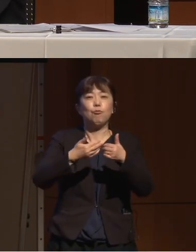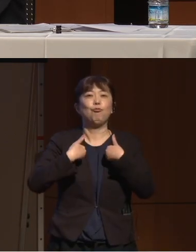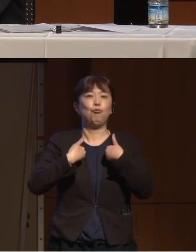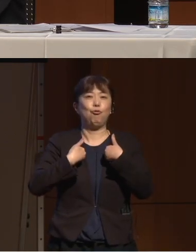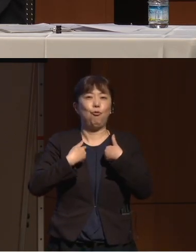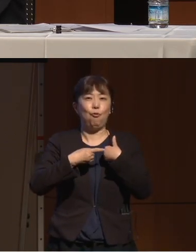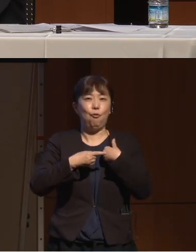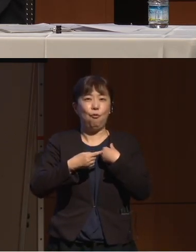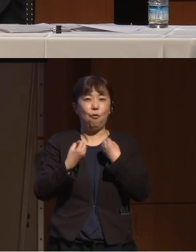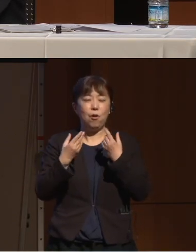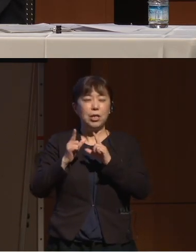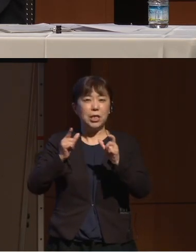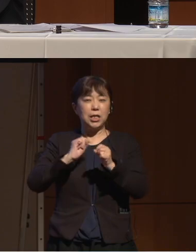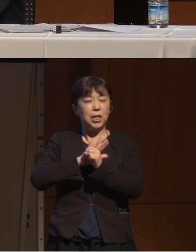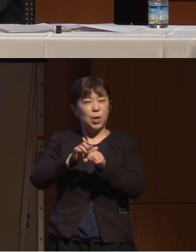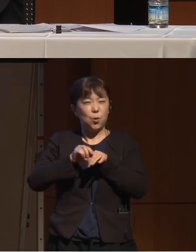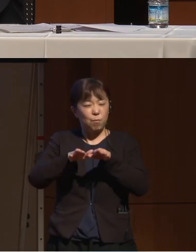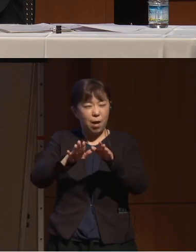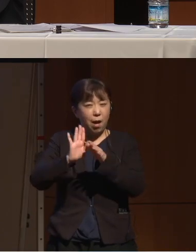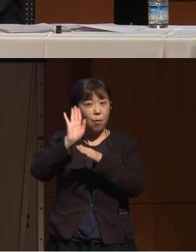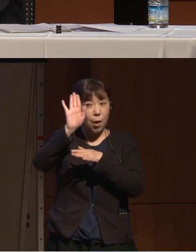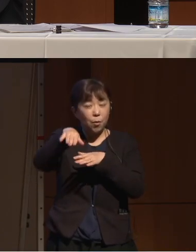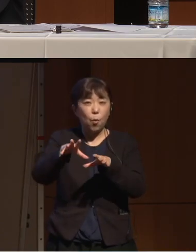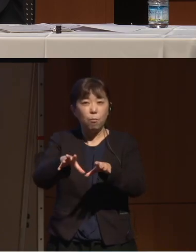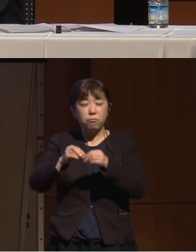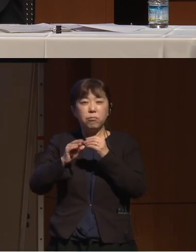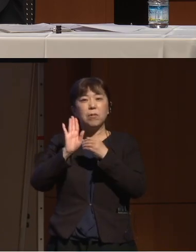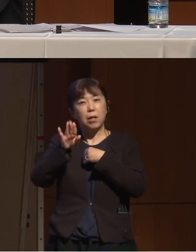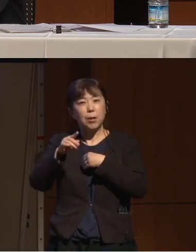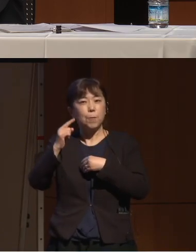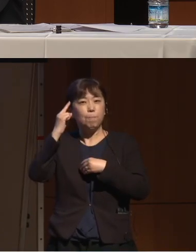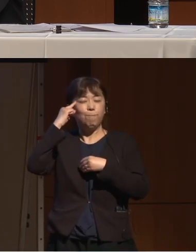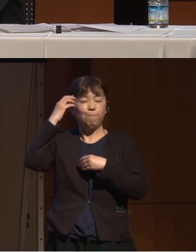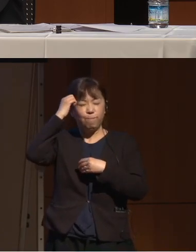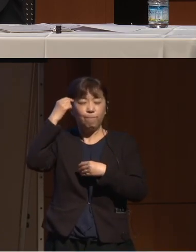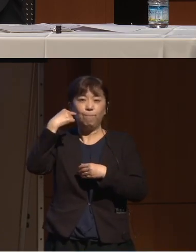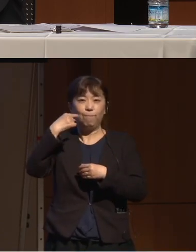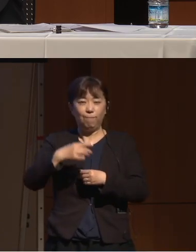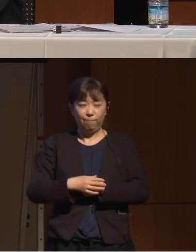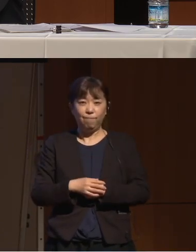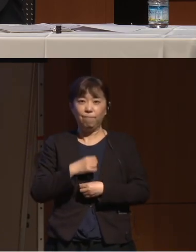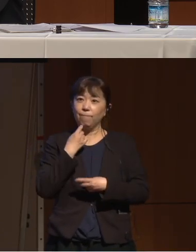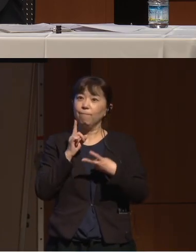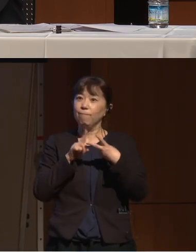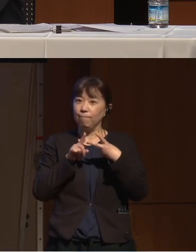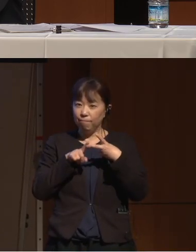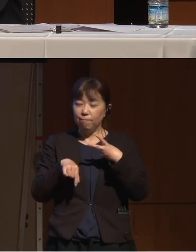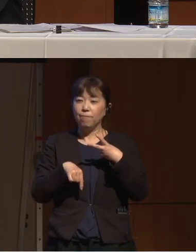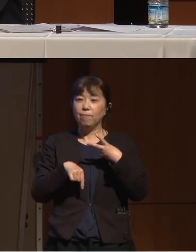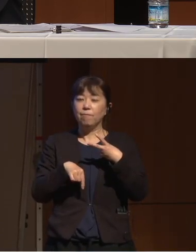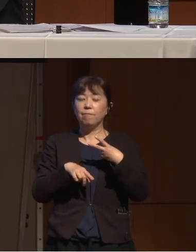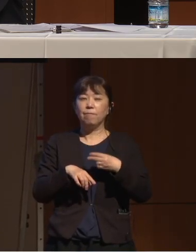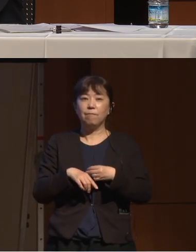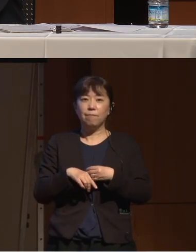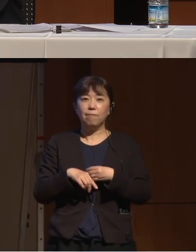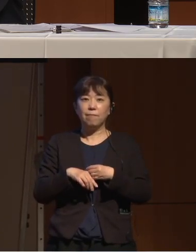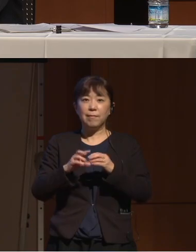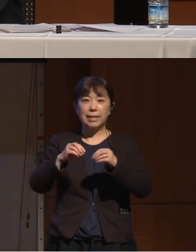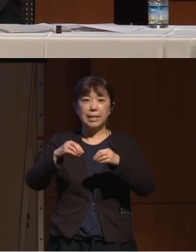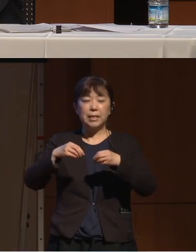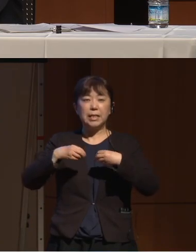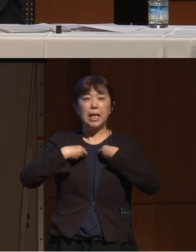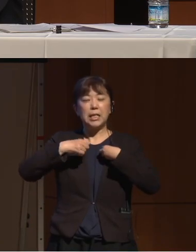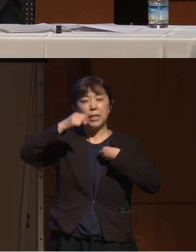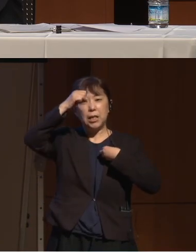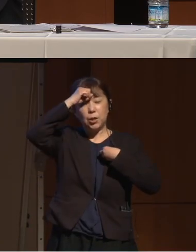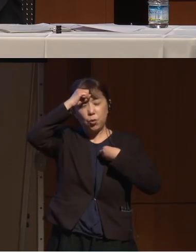another comment is related with strengthening the infectious disease intelligence.